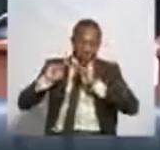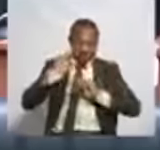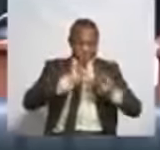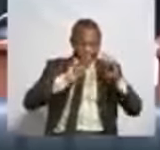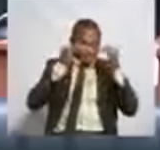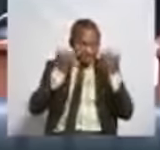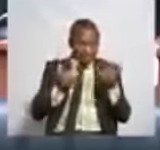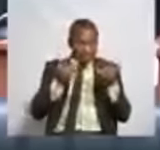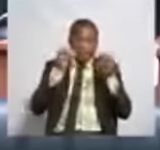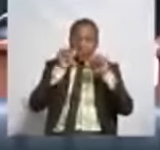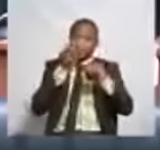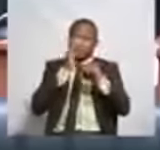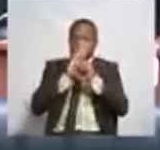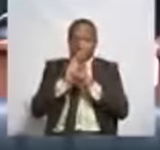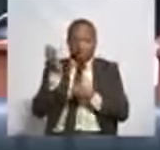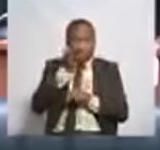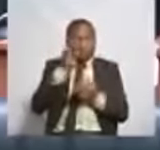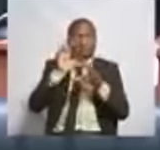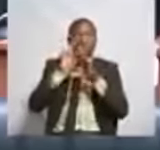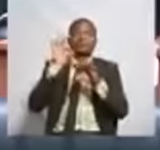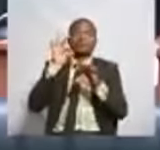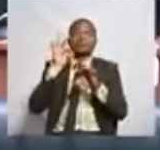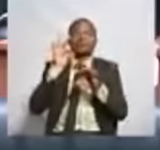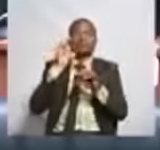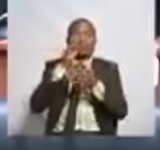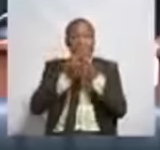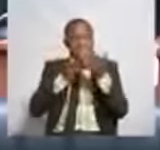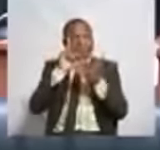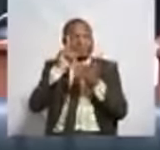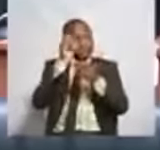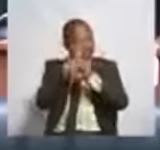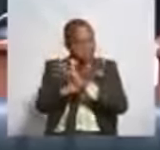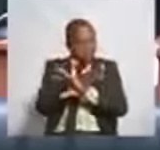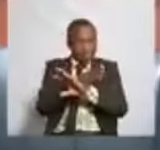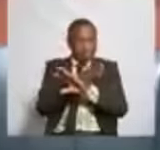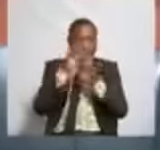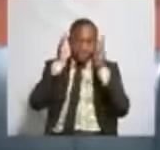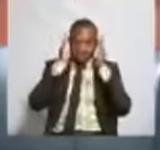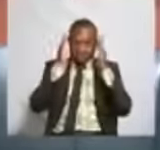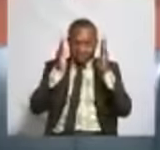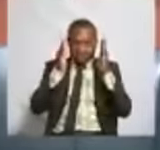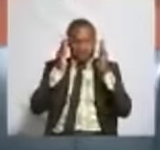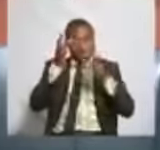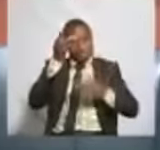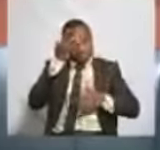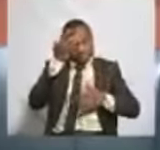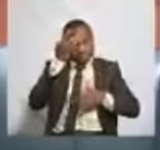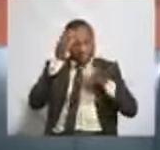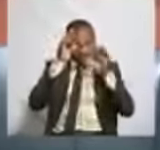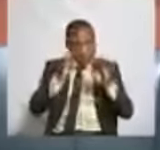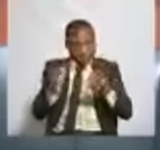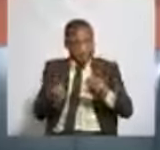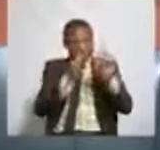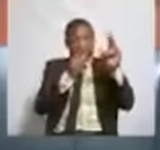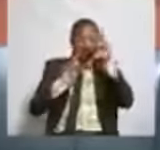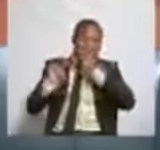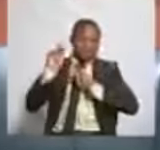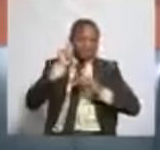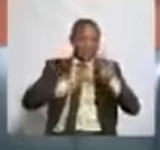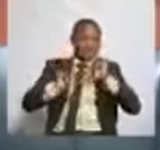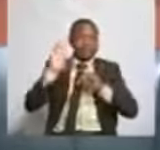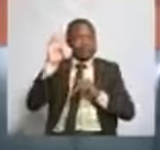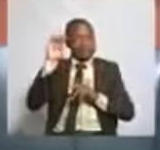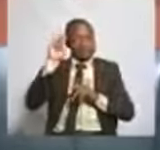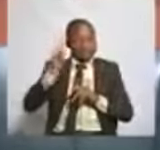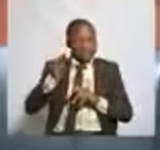now, I can assure you I'll find that there's someone ready to attend to an ill person. If I went into Kamthinsa at